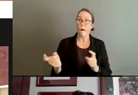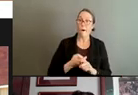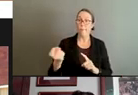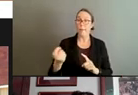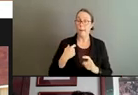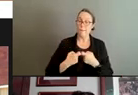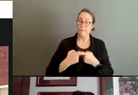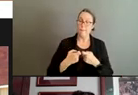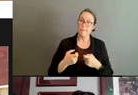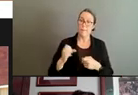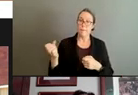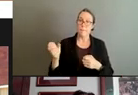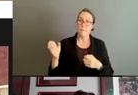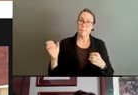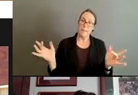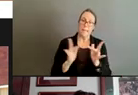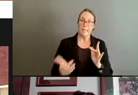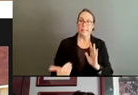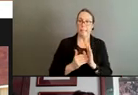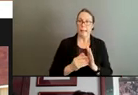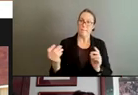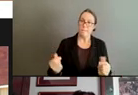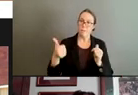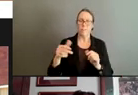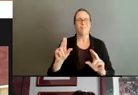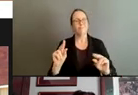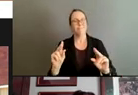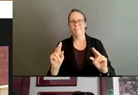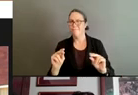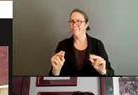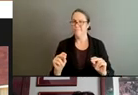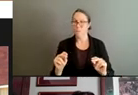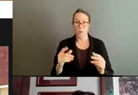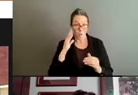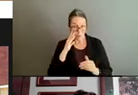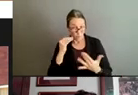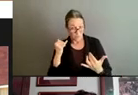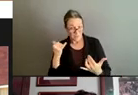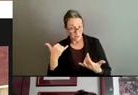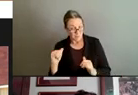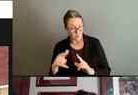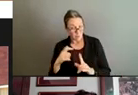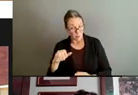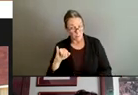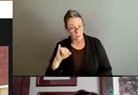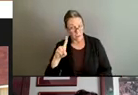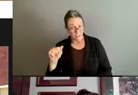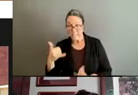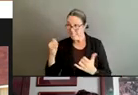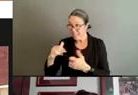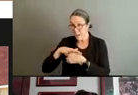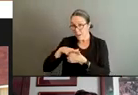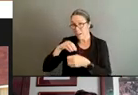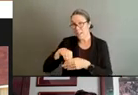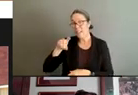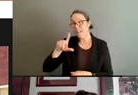to have power established quicker. You know, in Louisiana, there's still areas that don't have power. And, you know, and there are people that